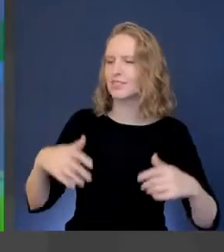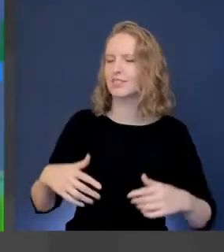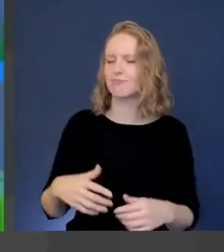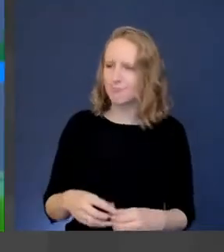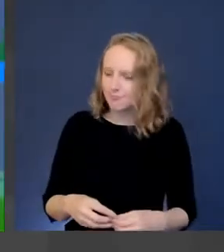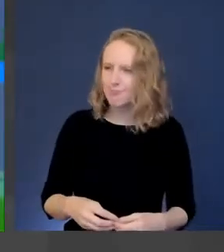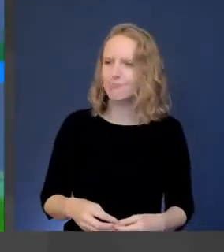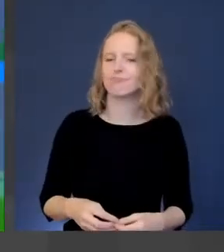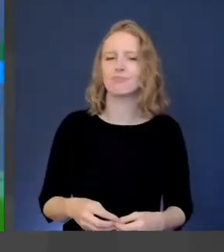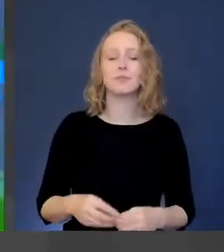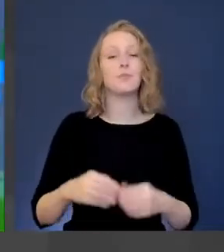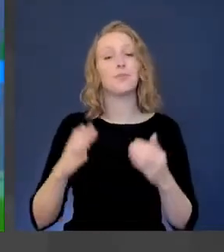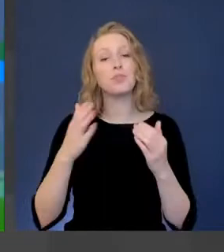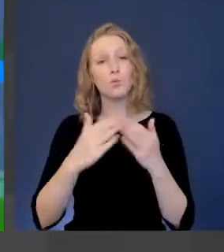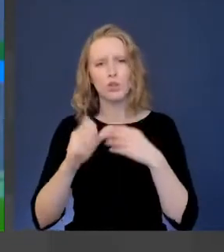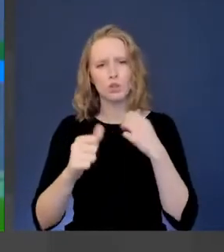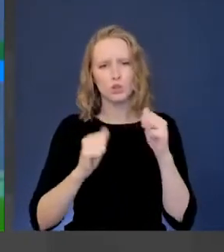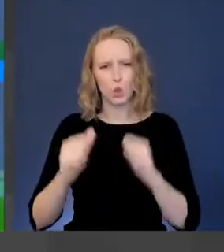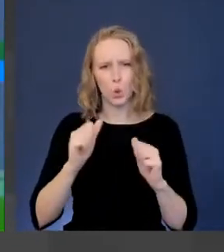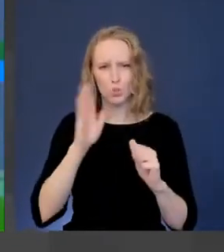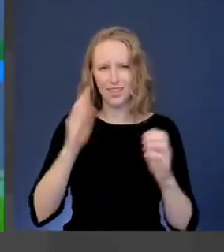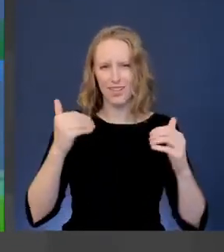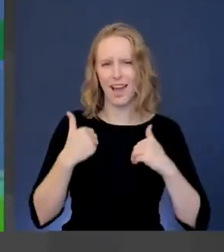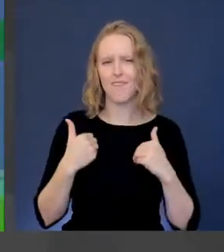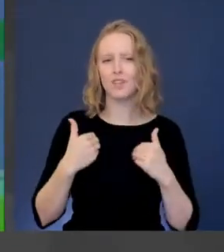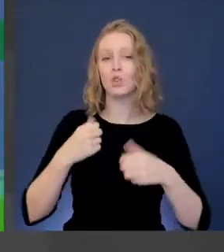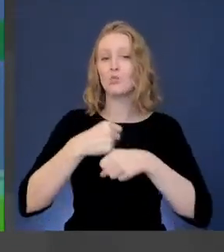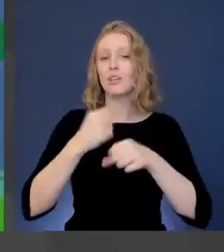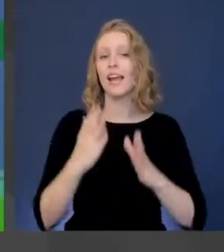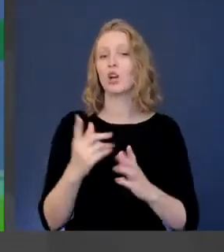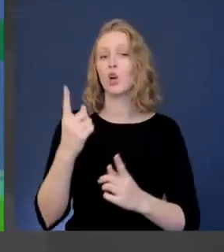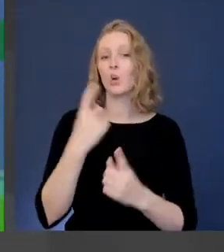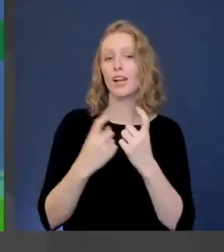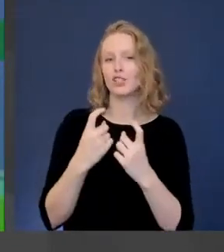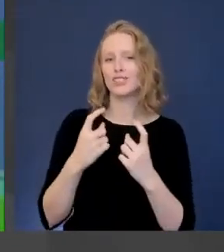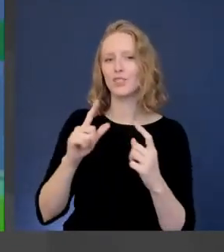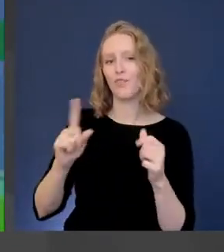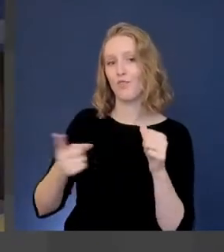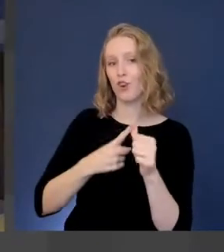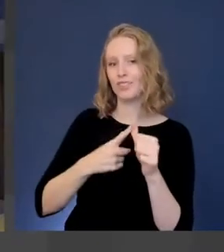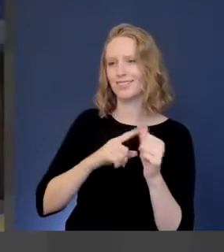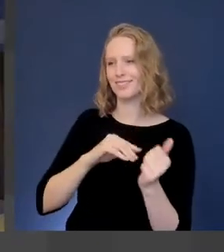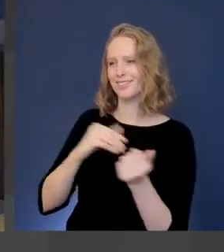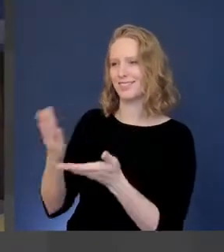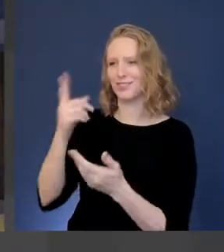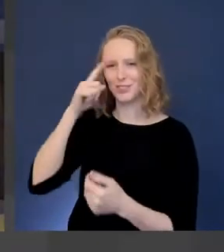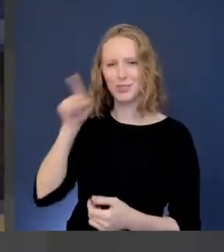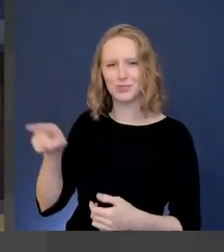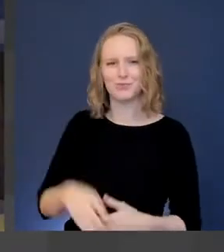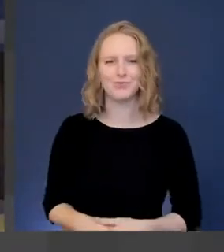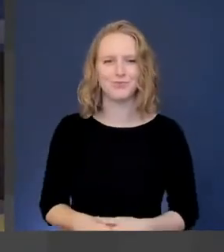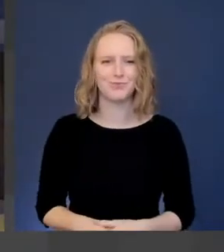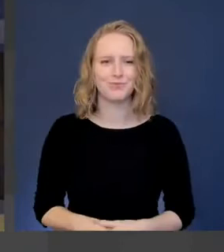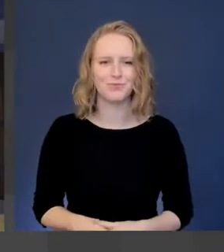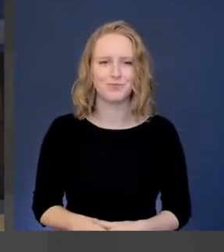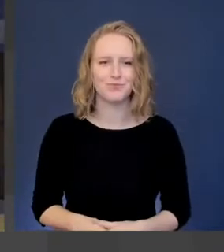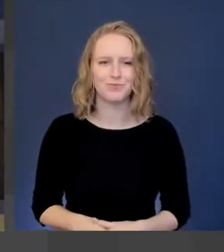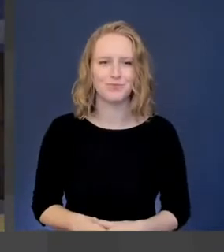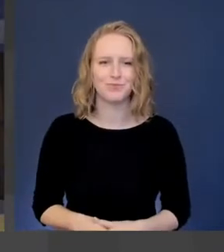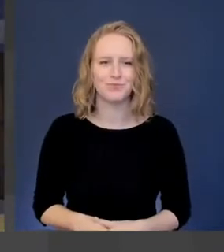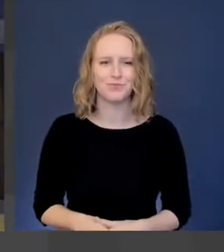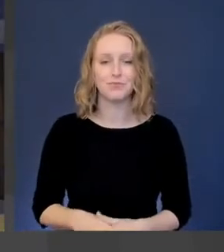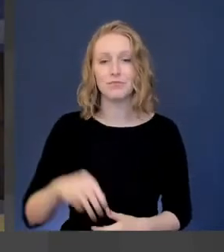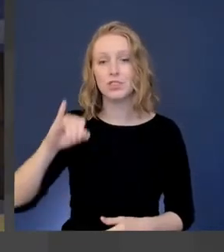to have creator questions, and you two get to have the first one. All right. Will Java and Bedrock get Part 2 at the same